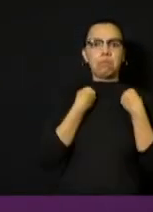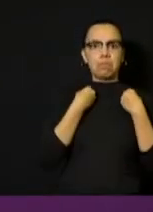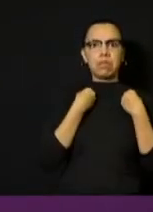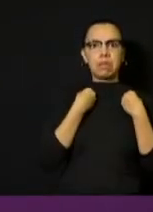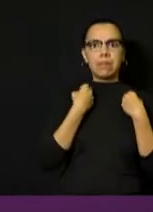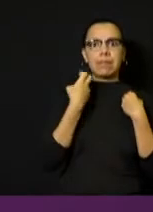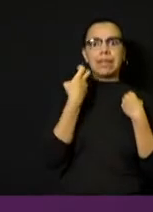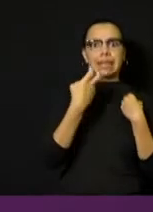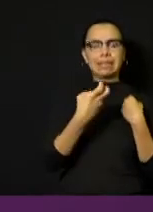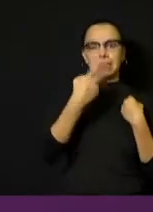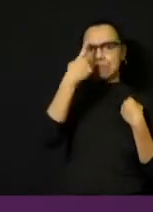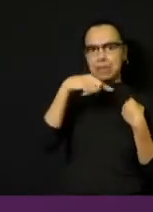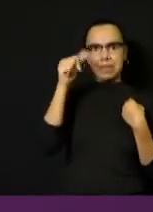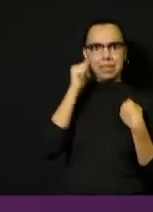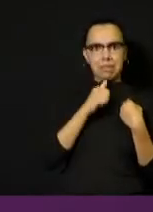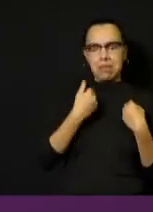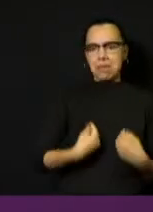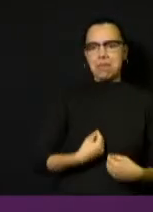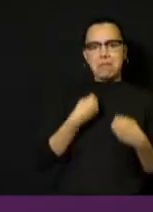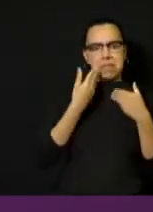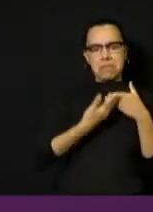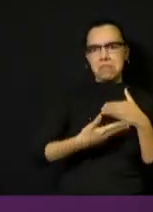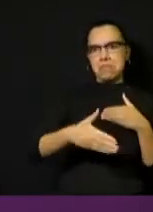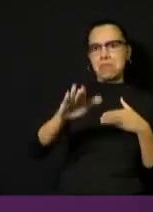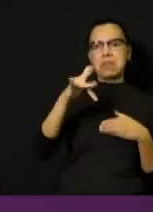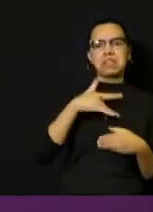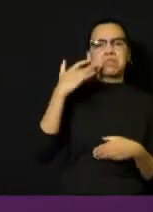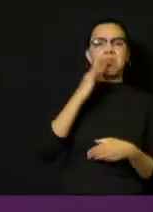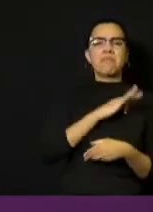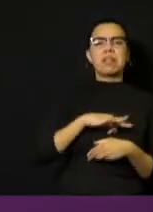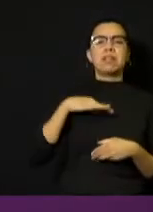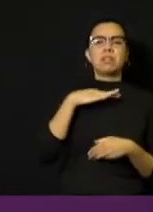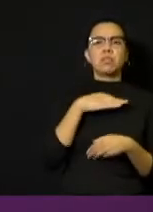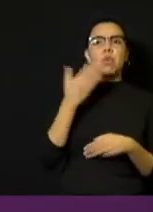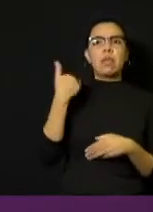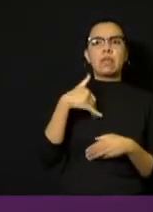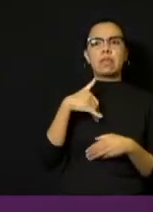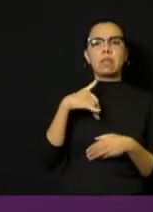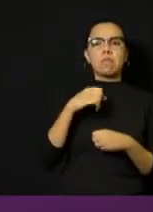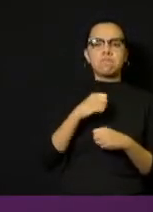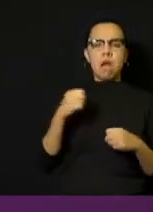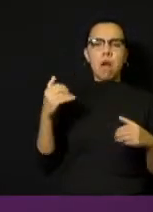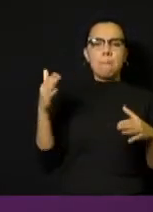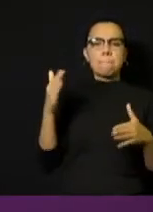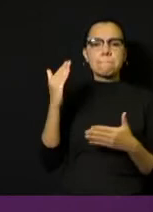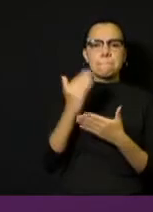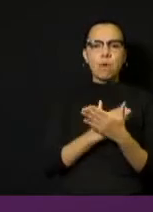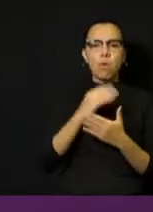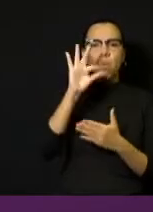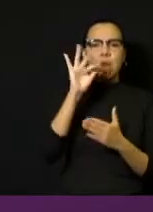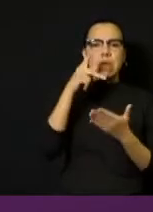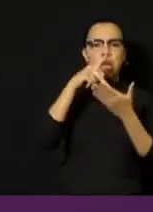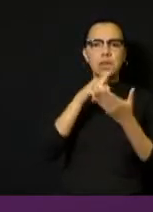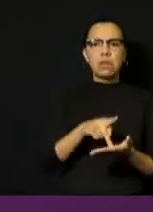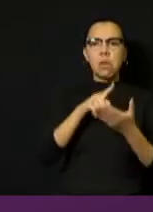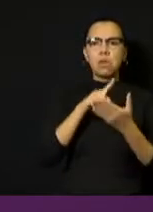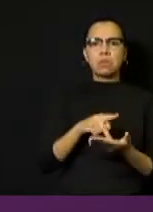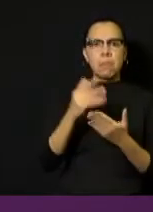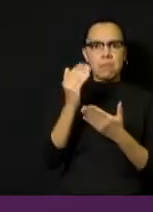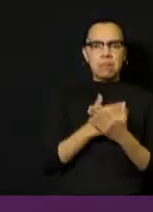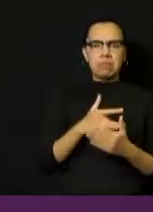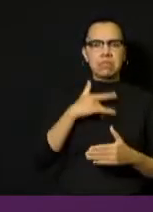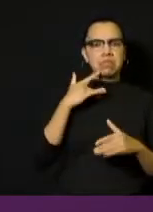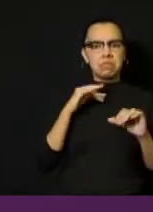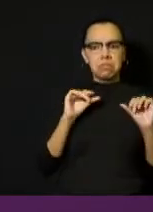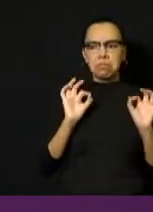will continue doing this the rest of my life. I am very happy. I lost 40 kilos. I feel